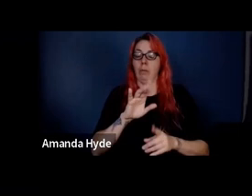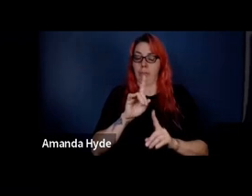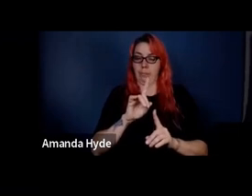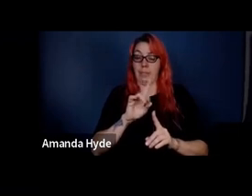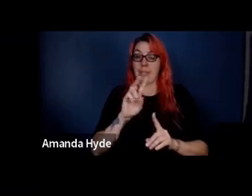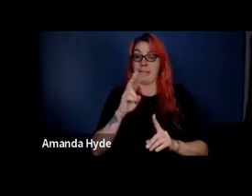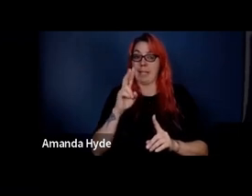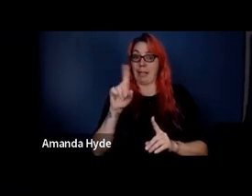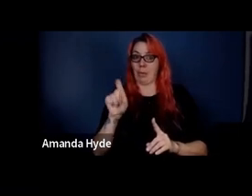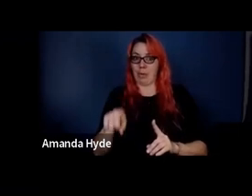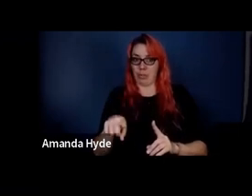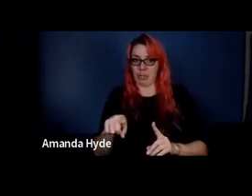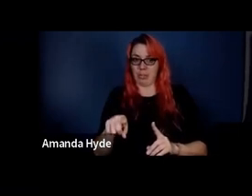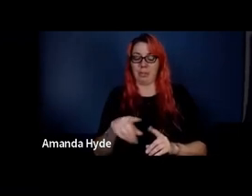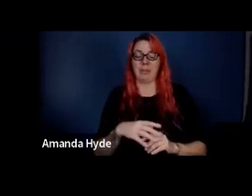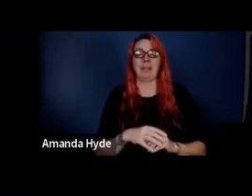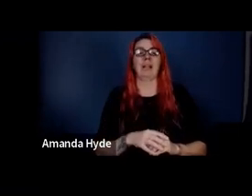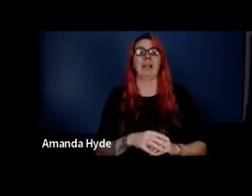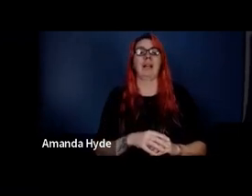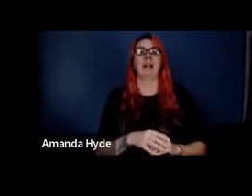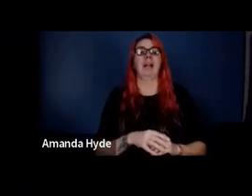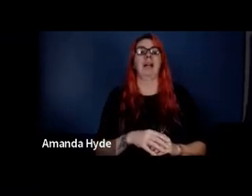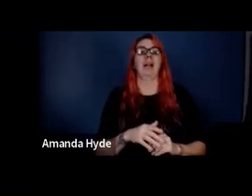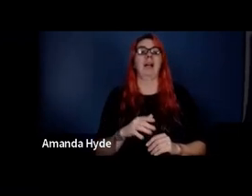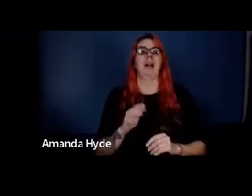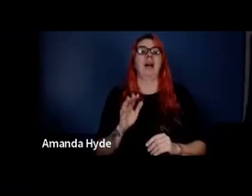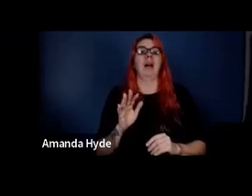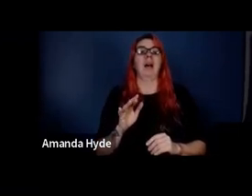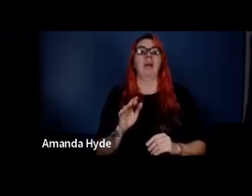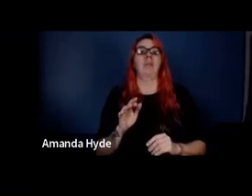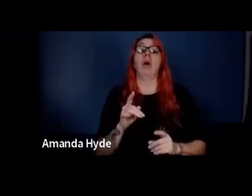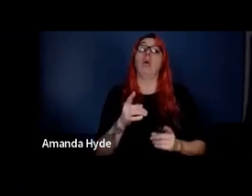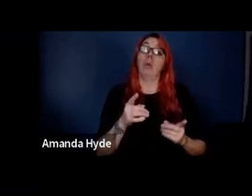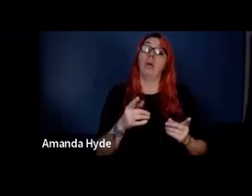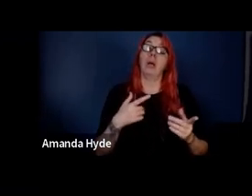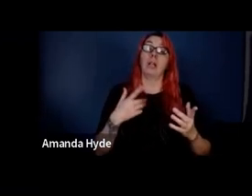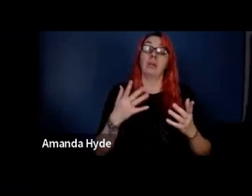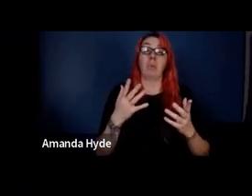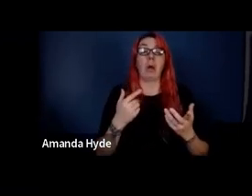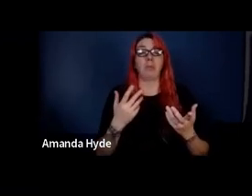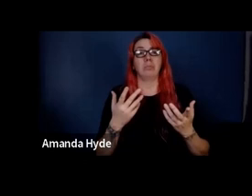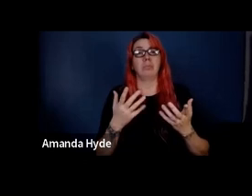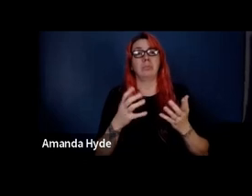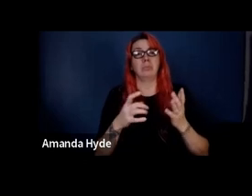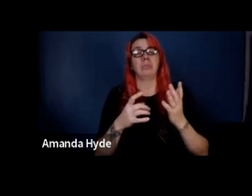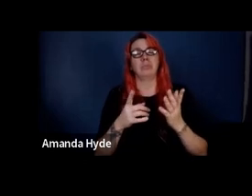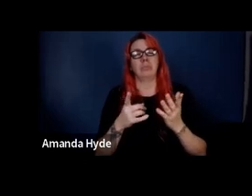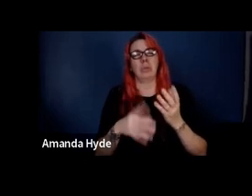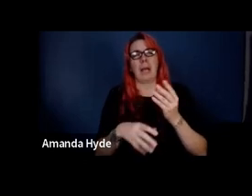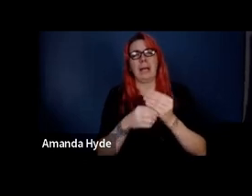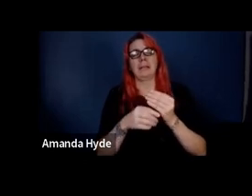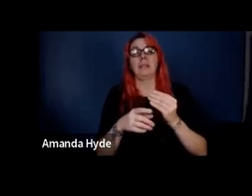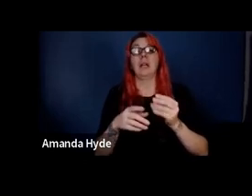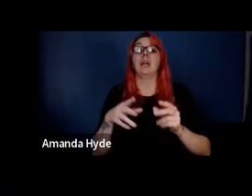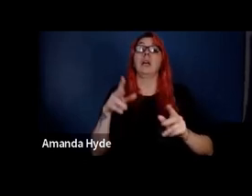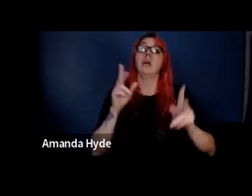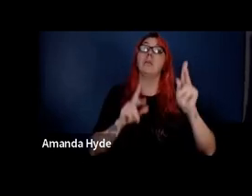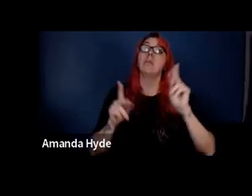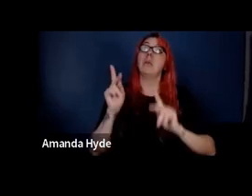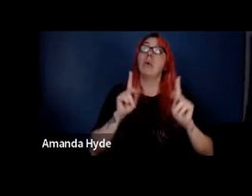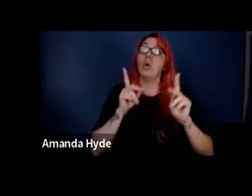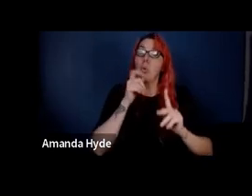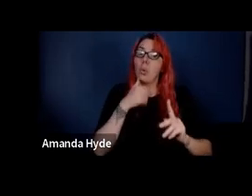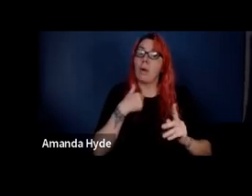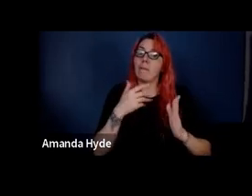me just name and acknowledge that for folks who have, say, a learning disability, or for example, people have looked at and said, wait a minute, I